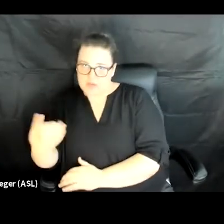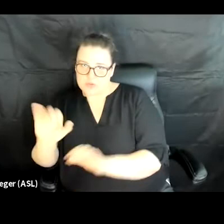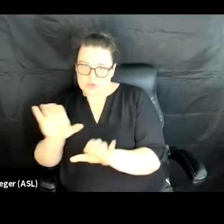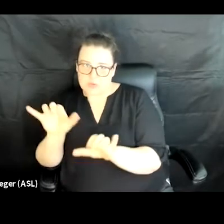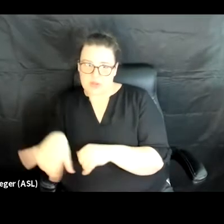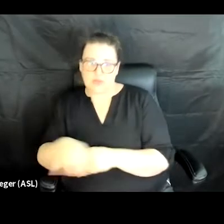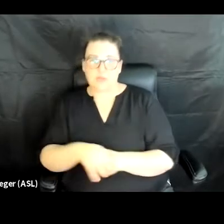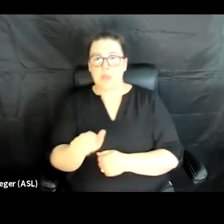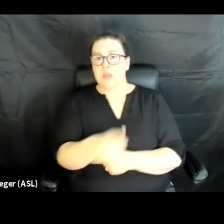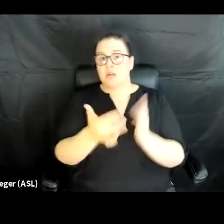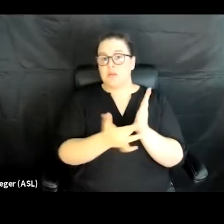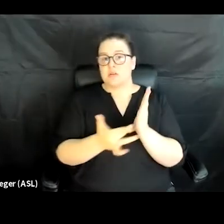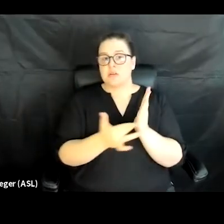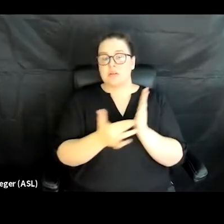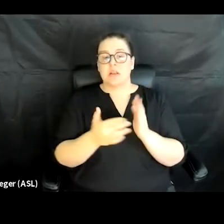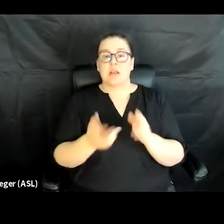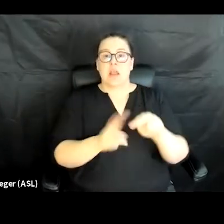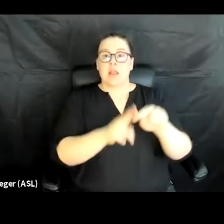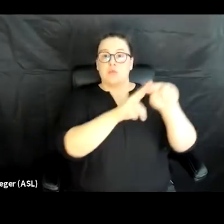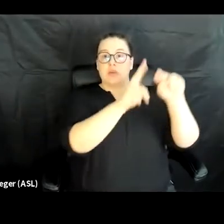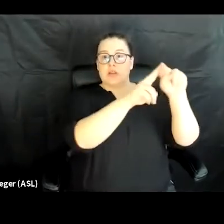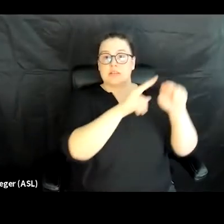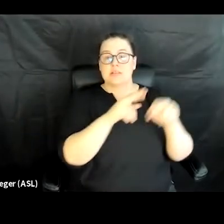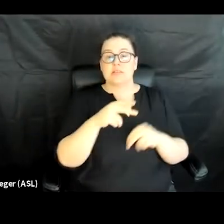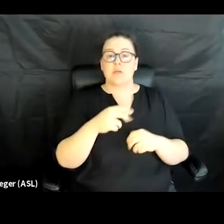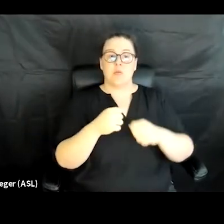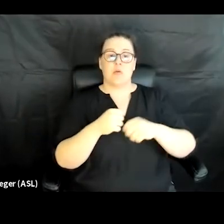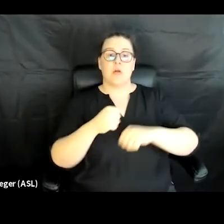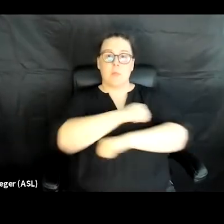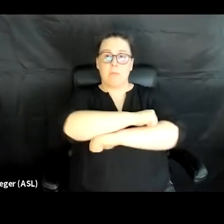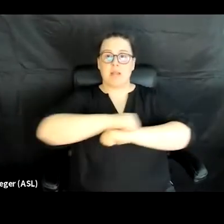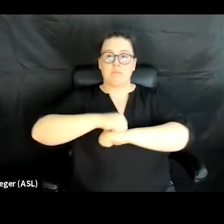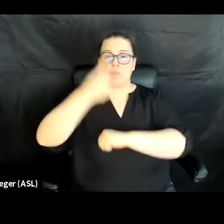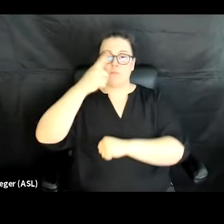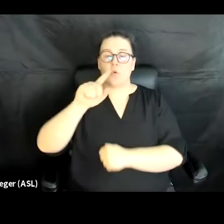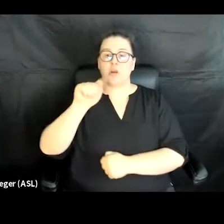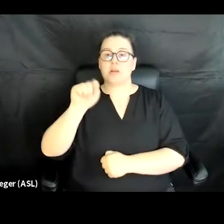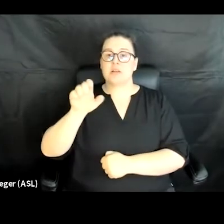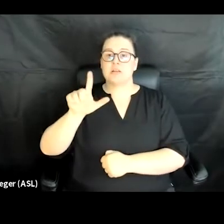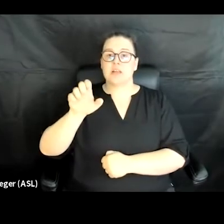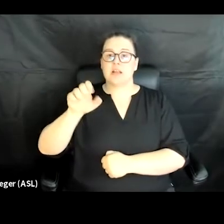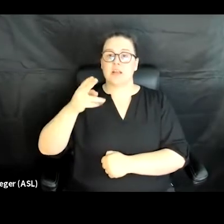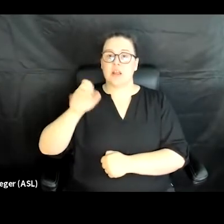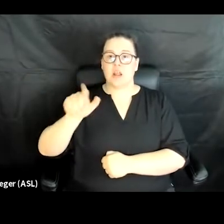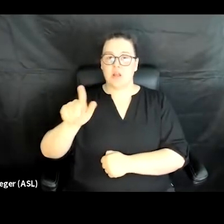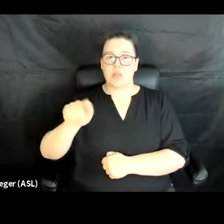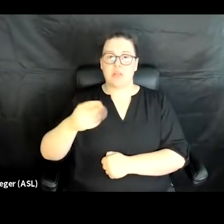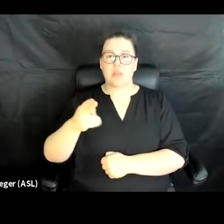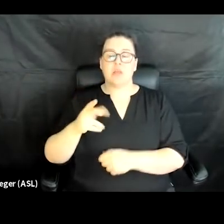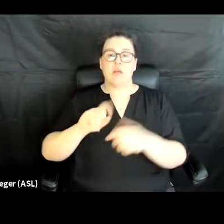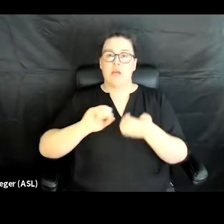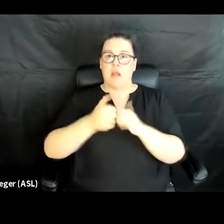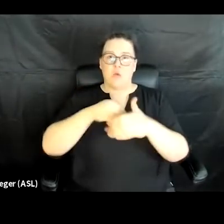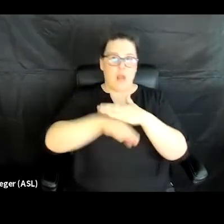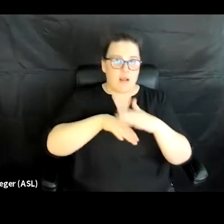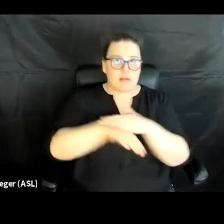is increasing mediums, platforms, and settings for telehealth, so allowing people to access it through a variety of different platforms,